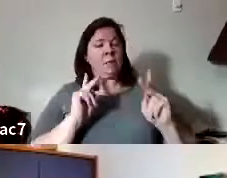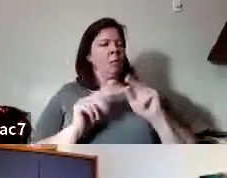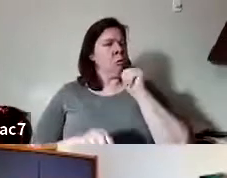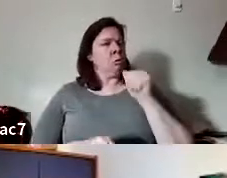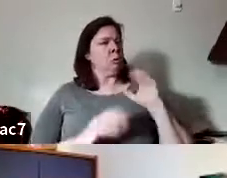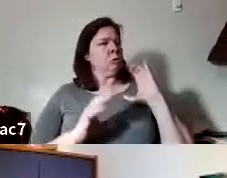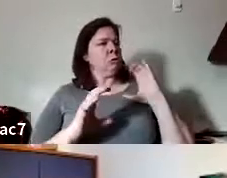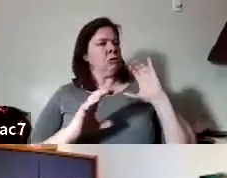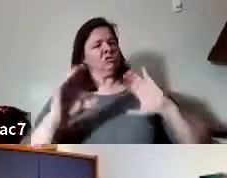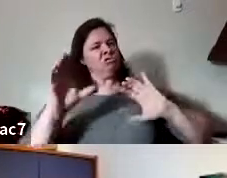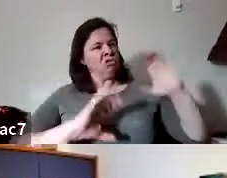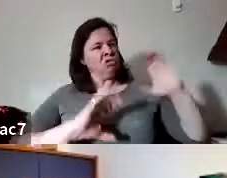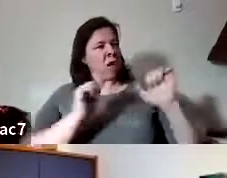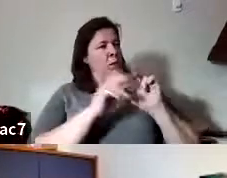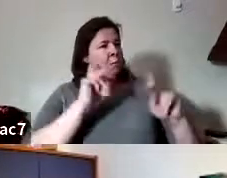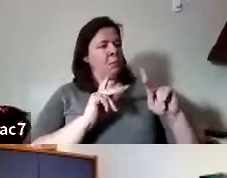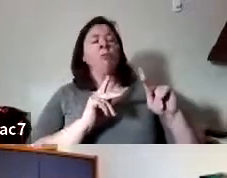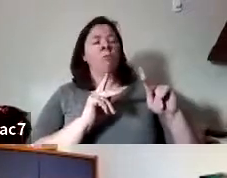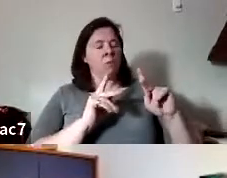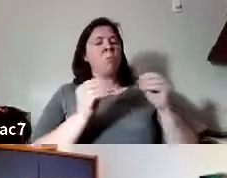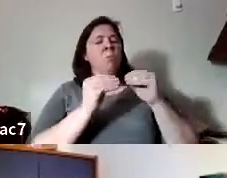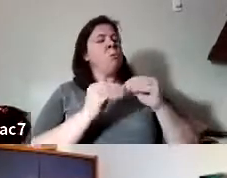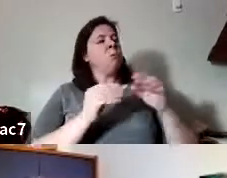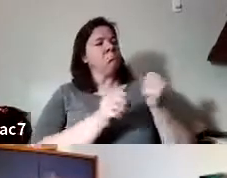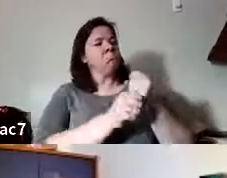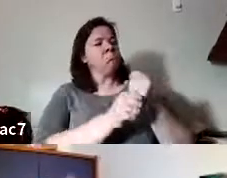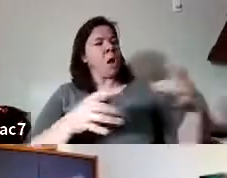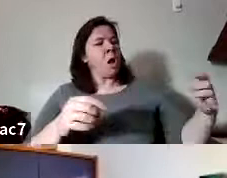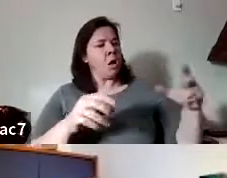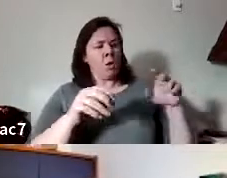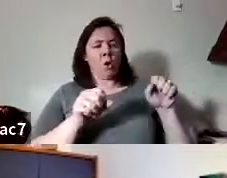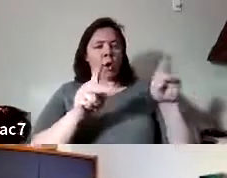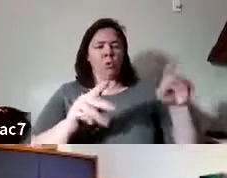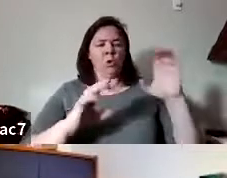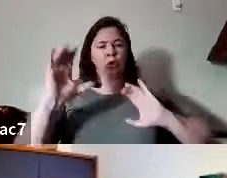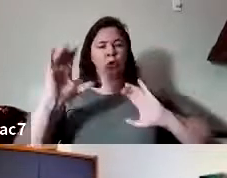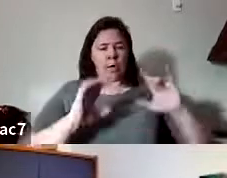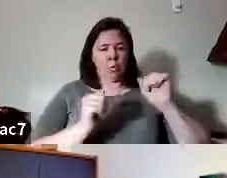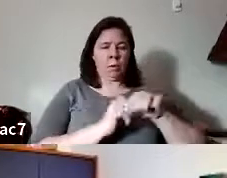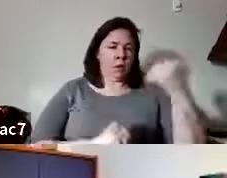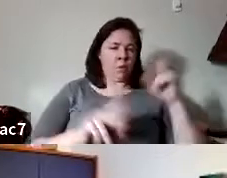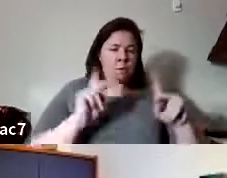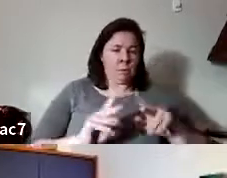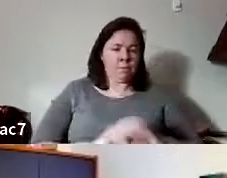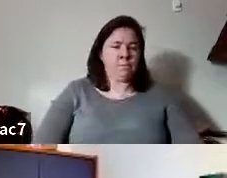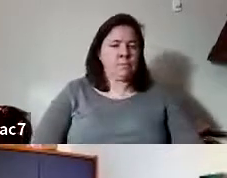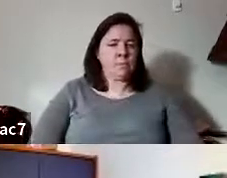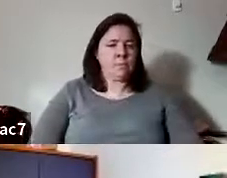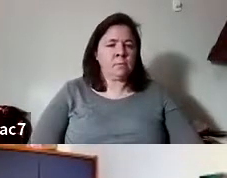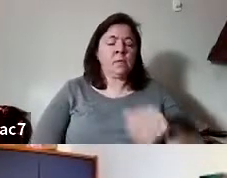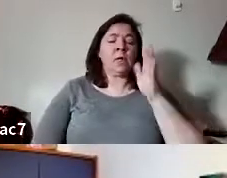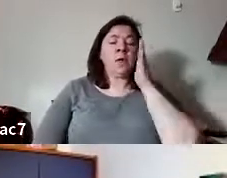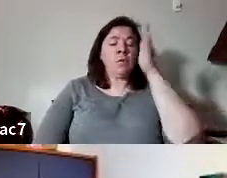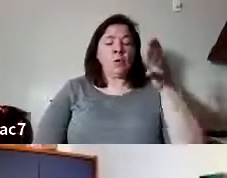to. So there's that way. Yes, Dr. Will. Somebody said, will future customers